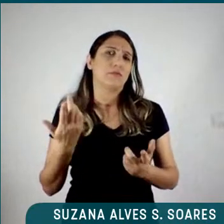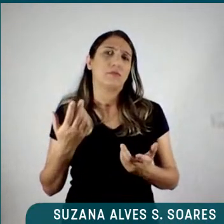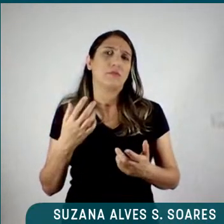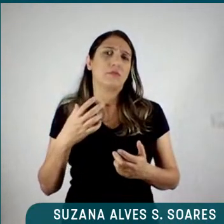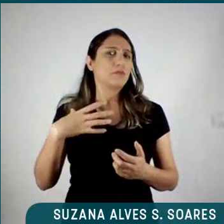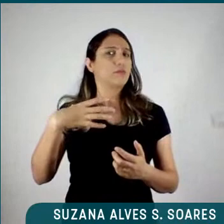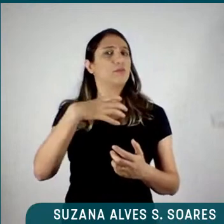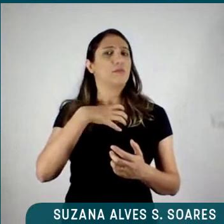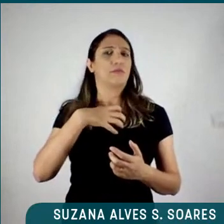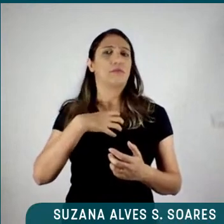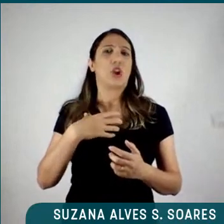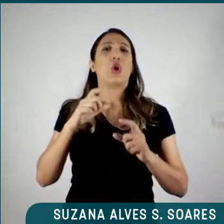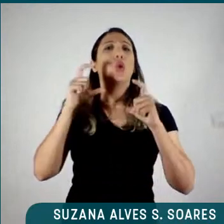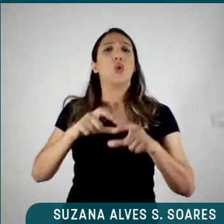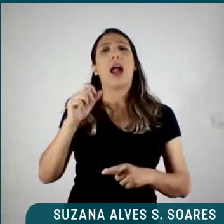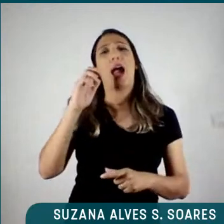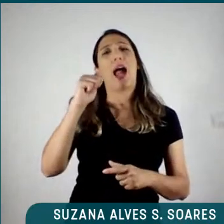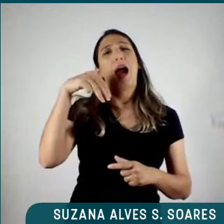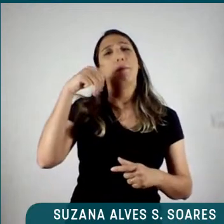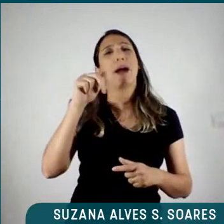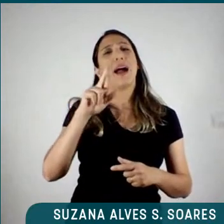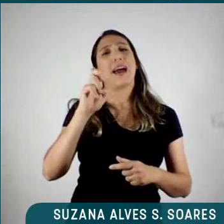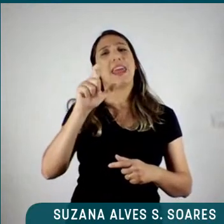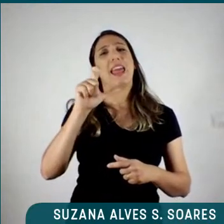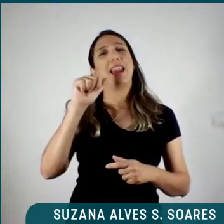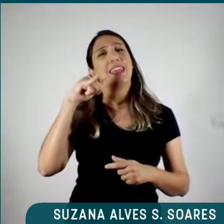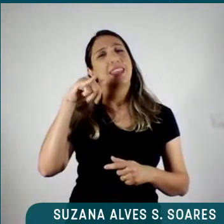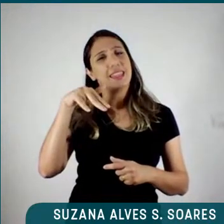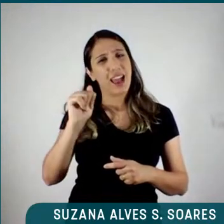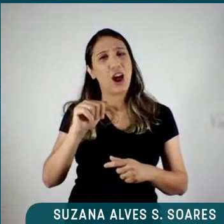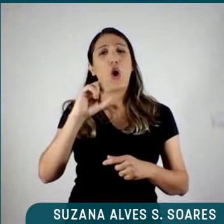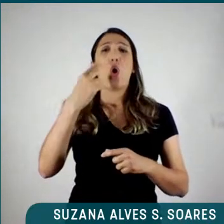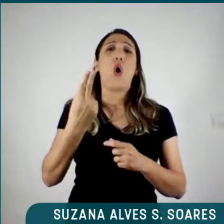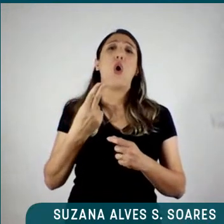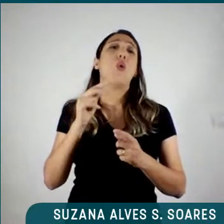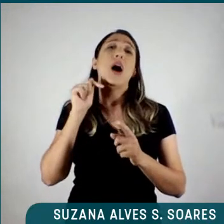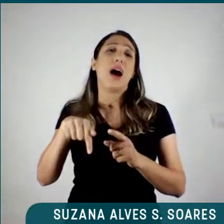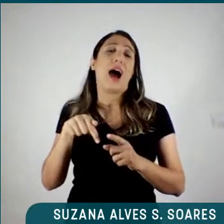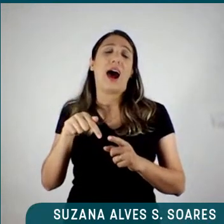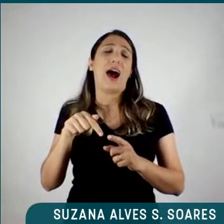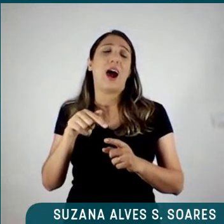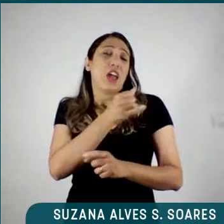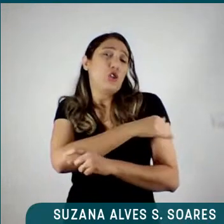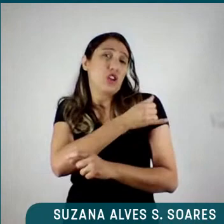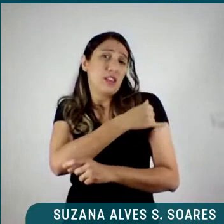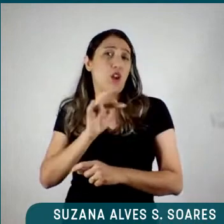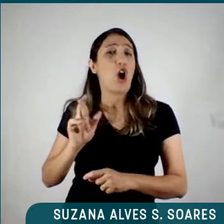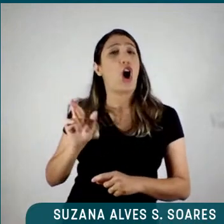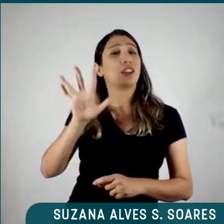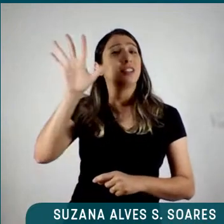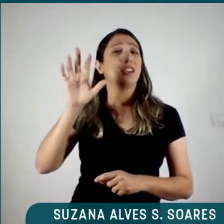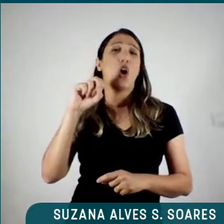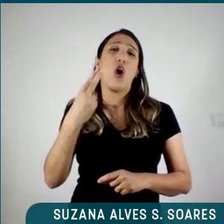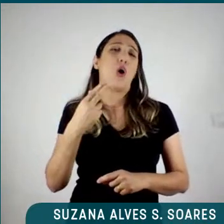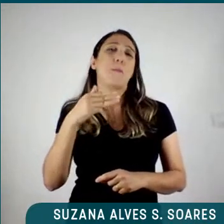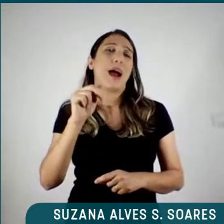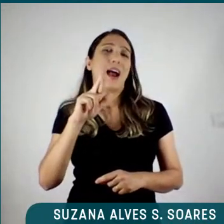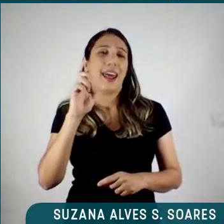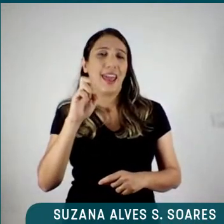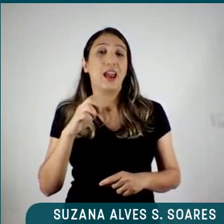ghetto, the slums. We just think about Amaralina in Salvador or the slums in Rio. Favela da